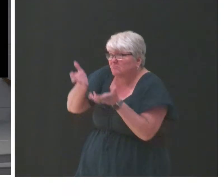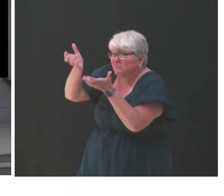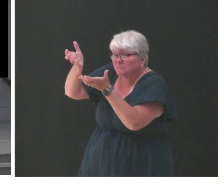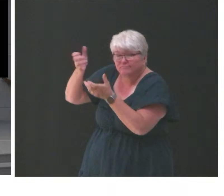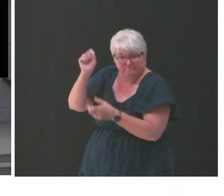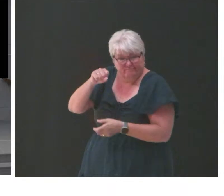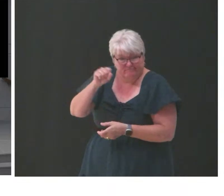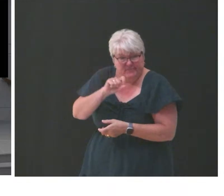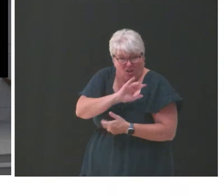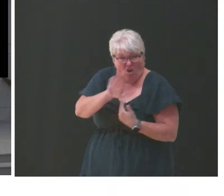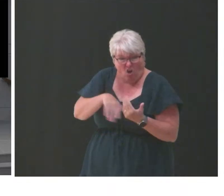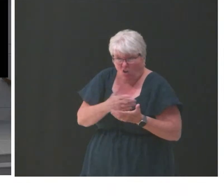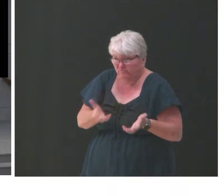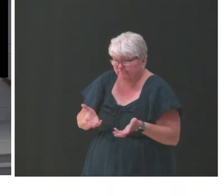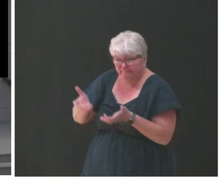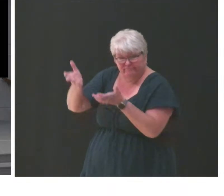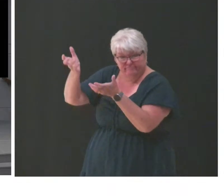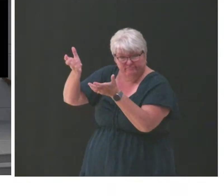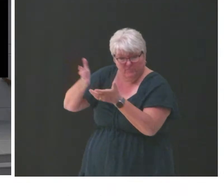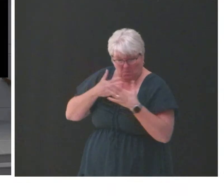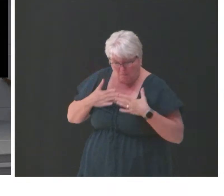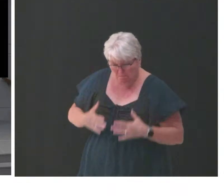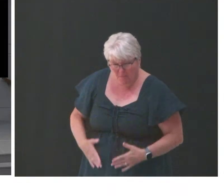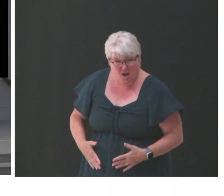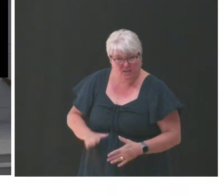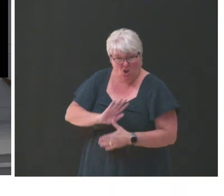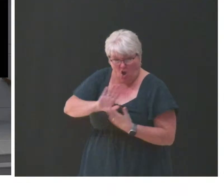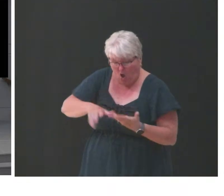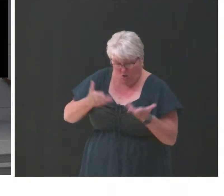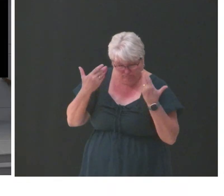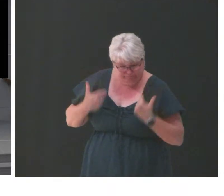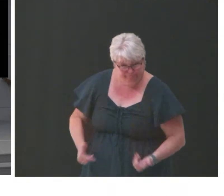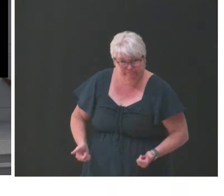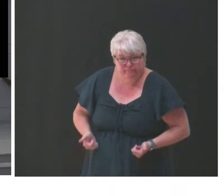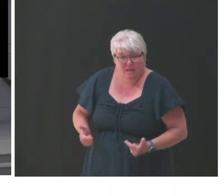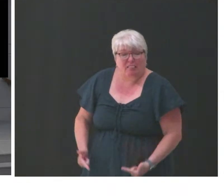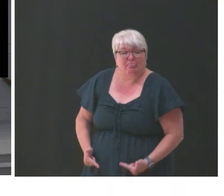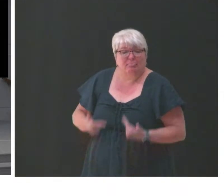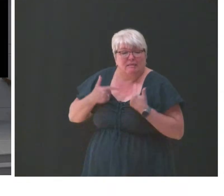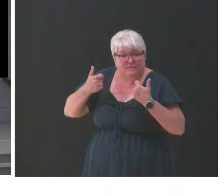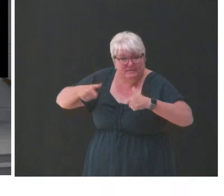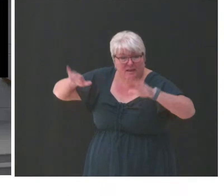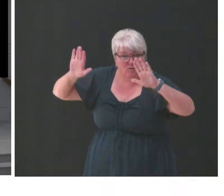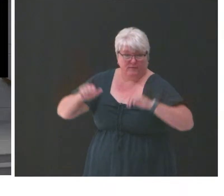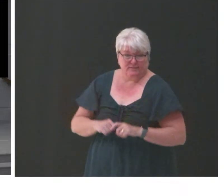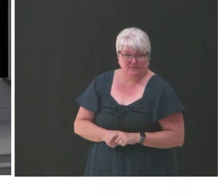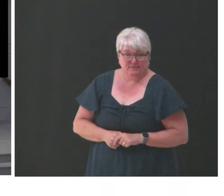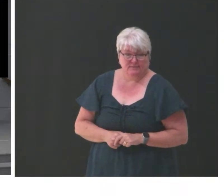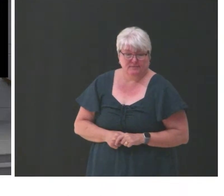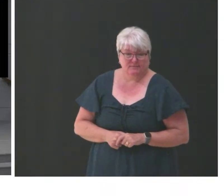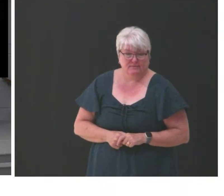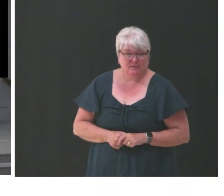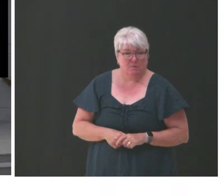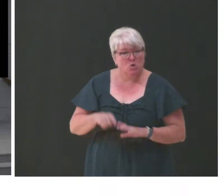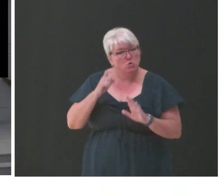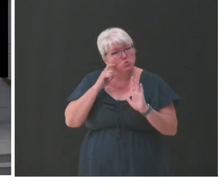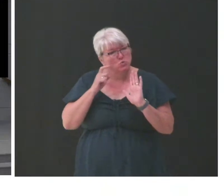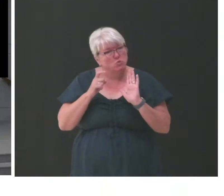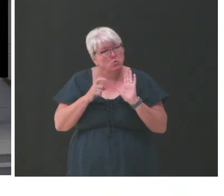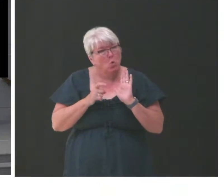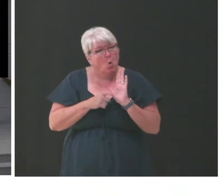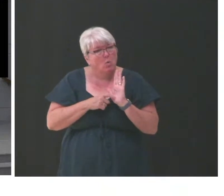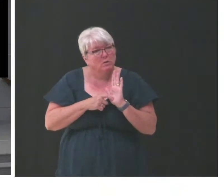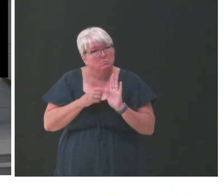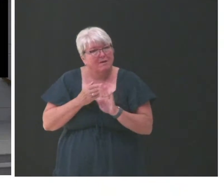what this is saying. Offer your bodies as a living sacrifice. But notice what it says before